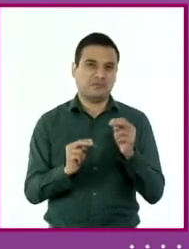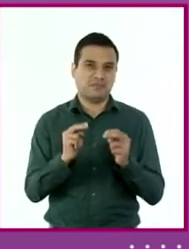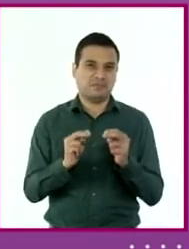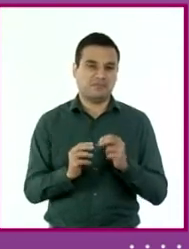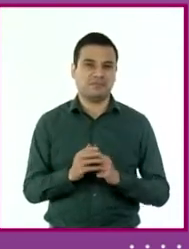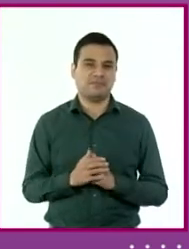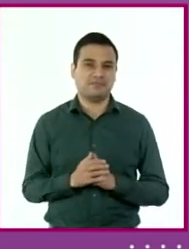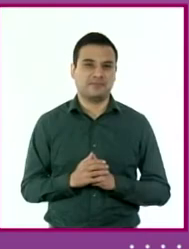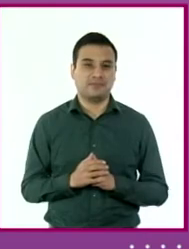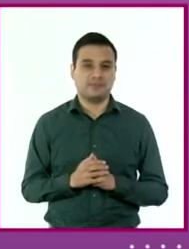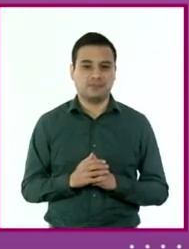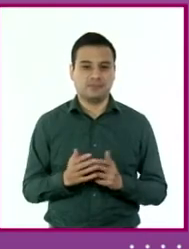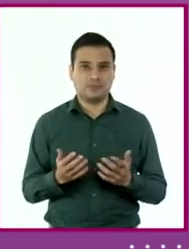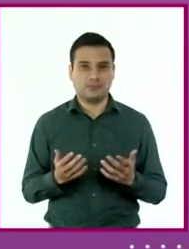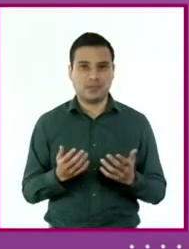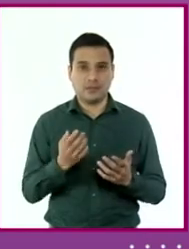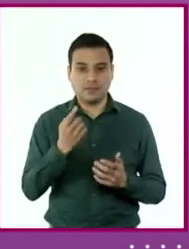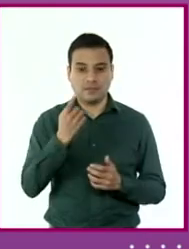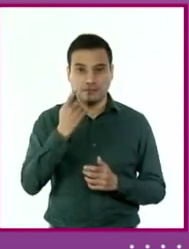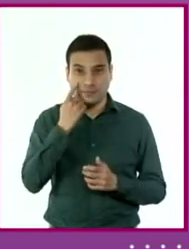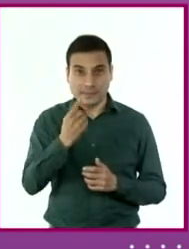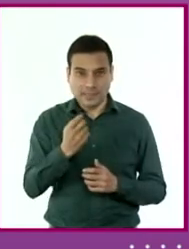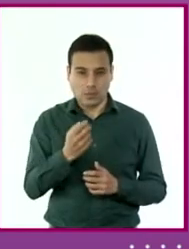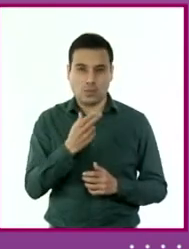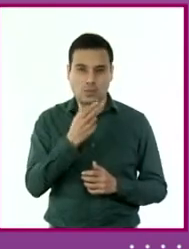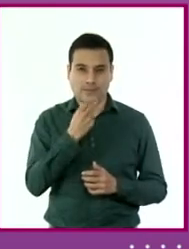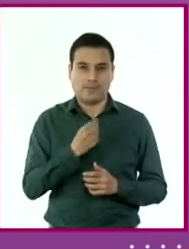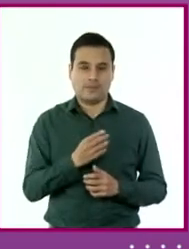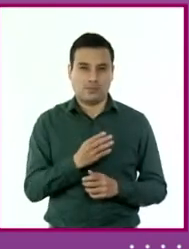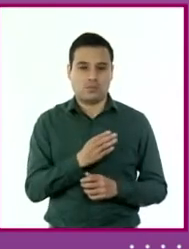Look, now I'm Luke, the good one.